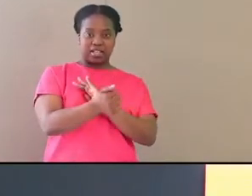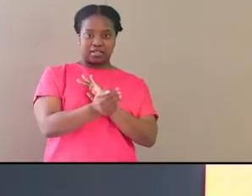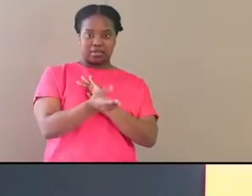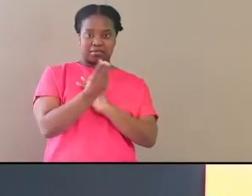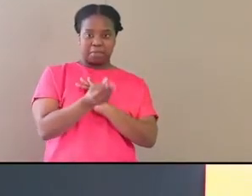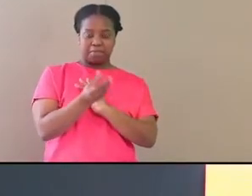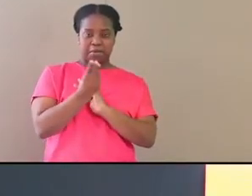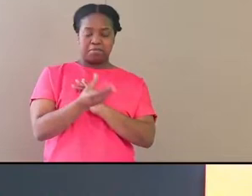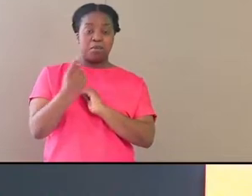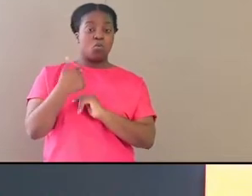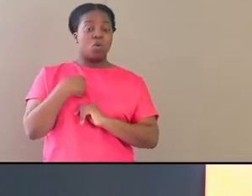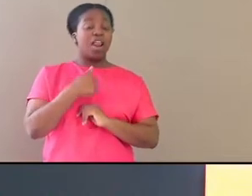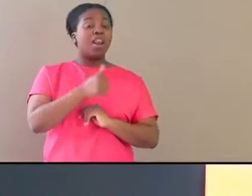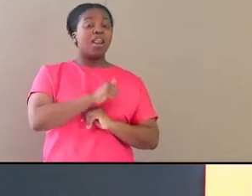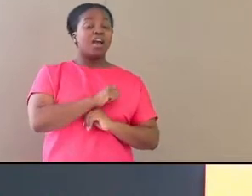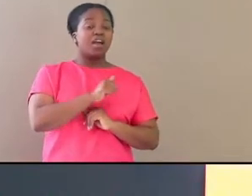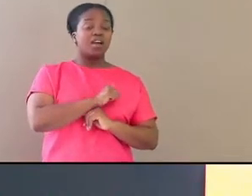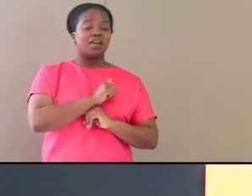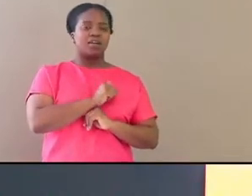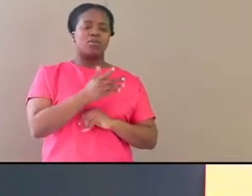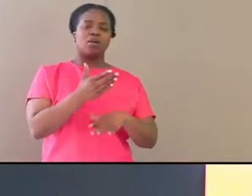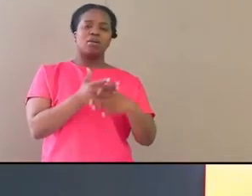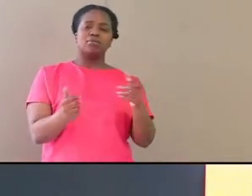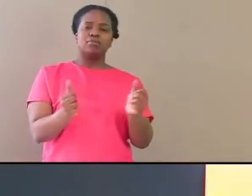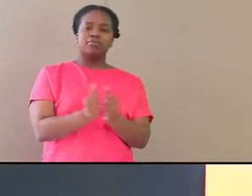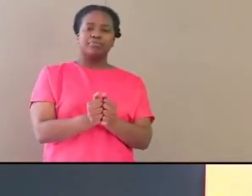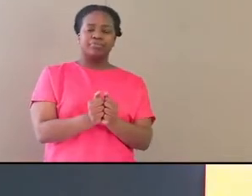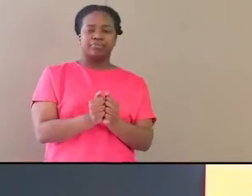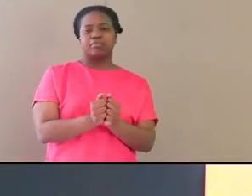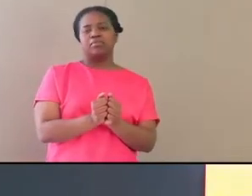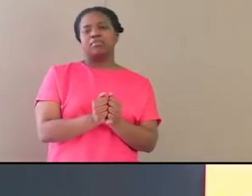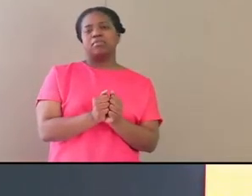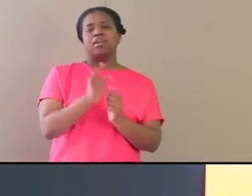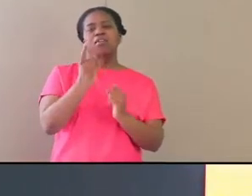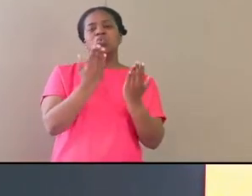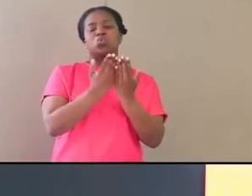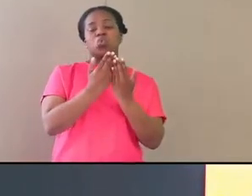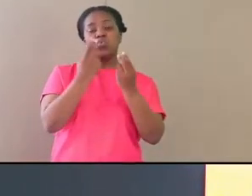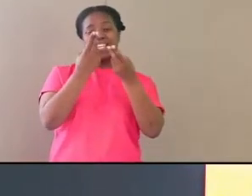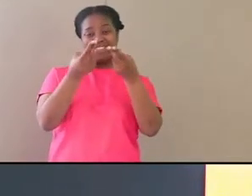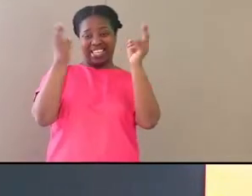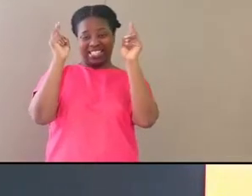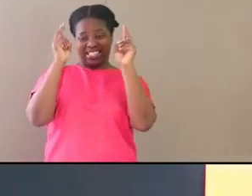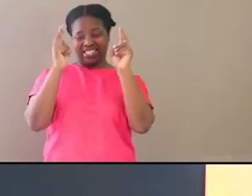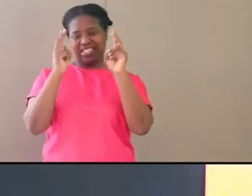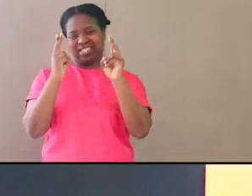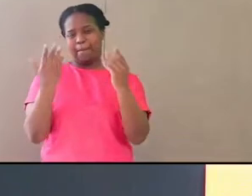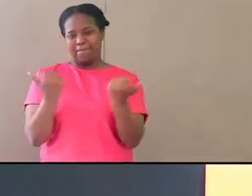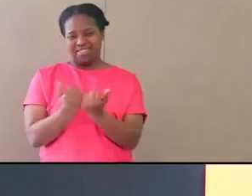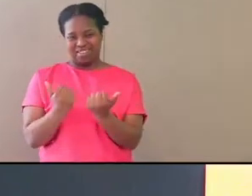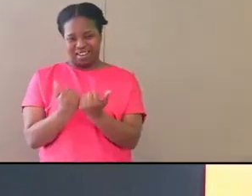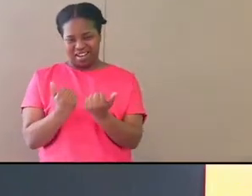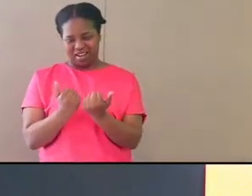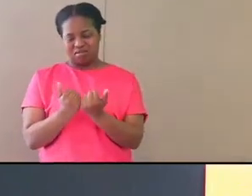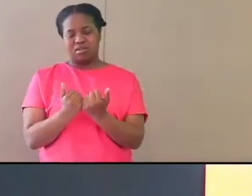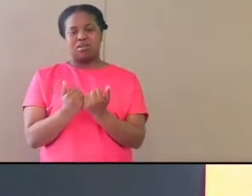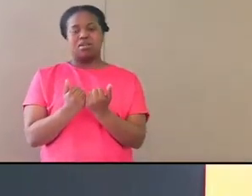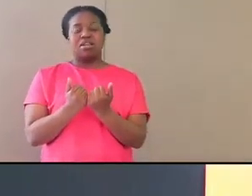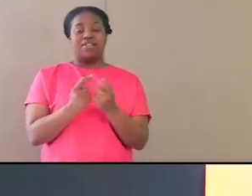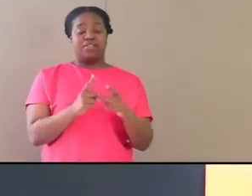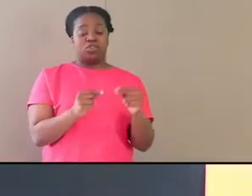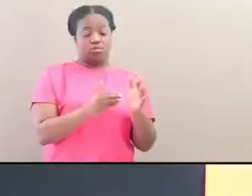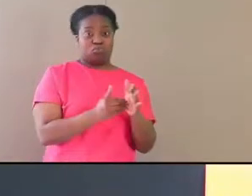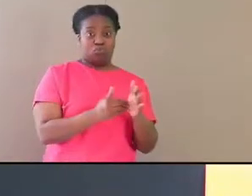We are privileged to have worked with NSFAS over the past few years to make sure that if a child